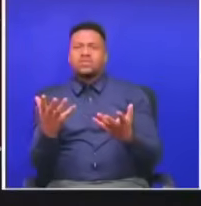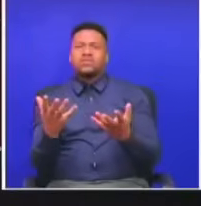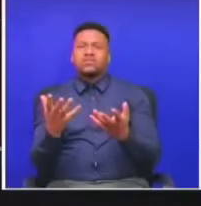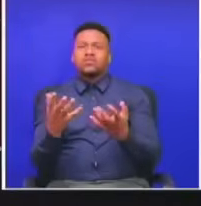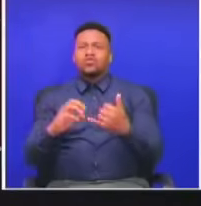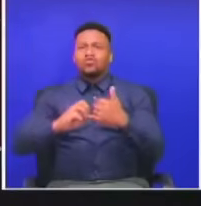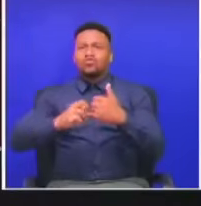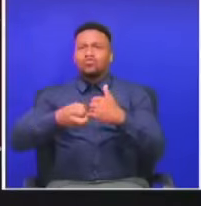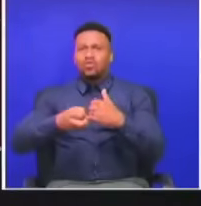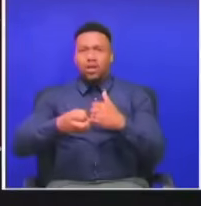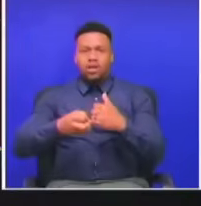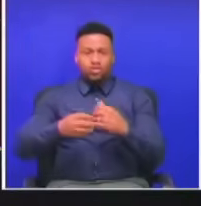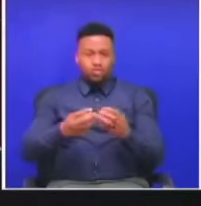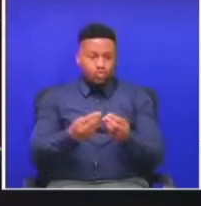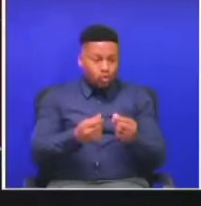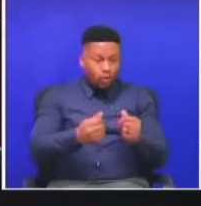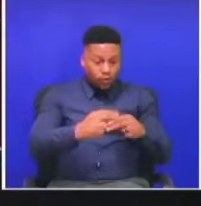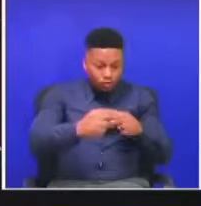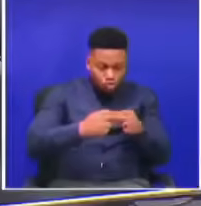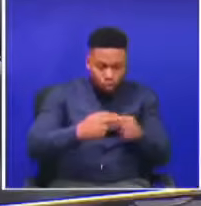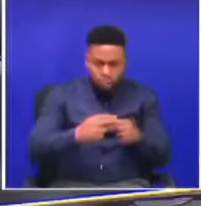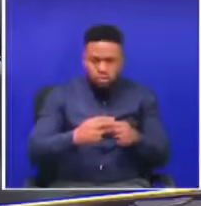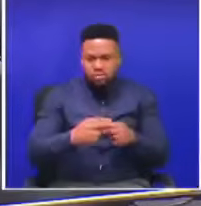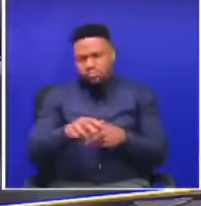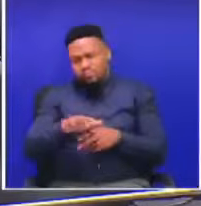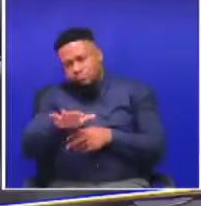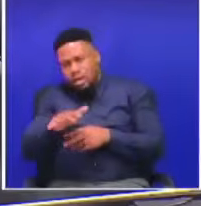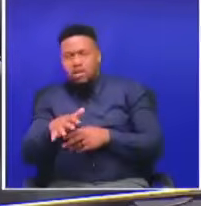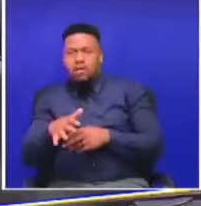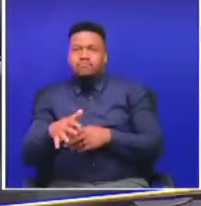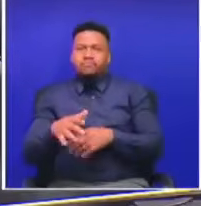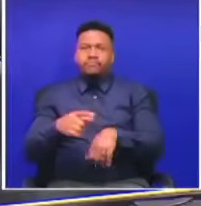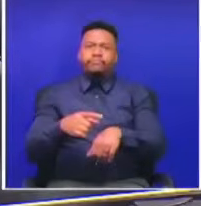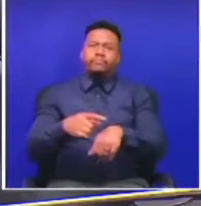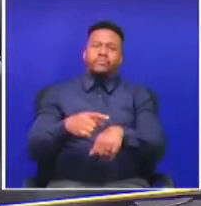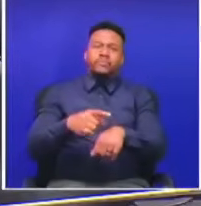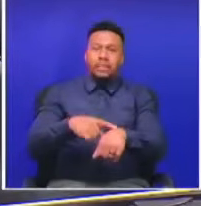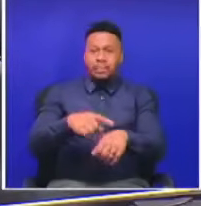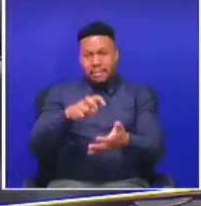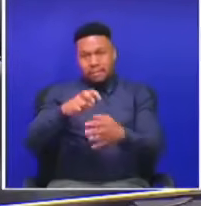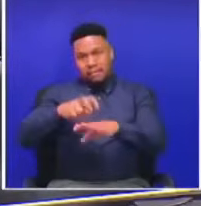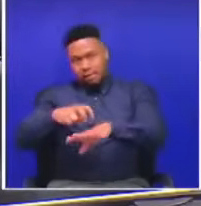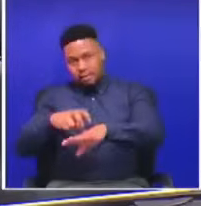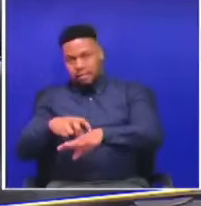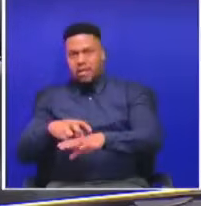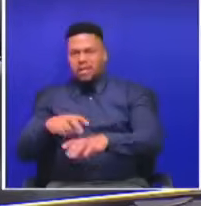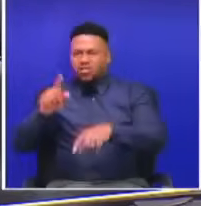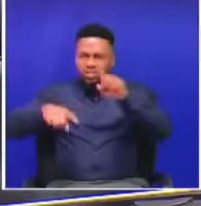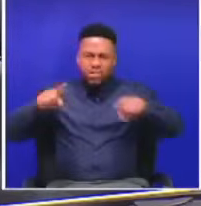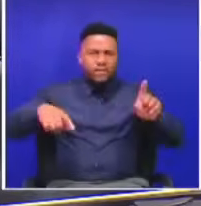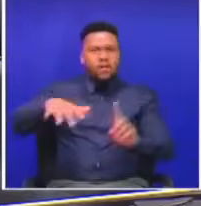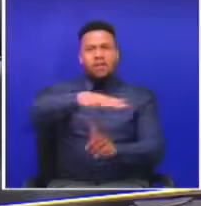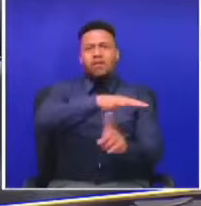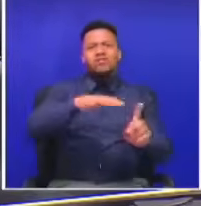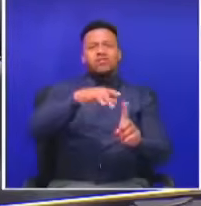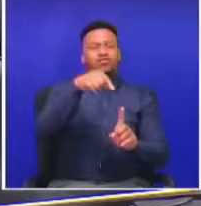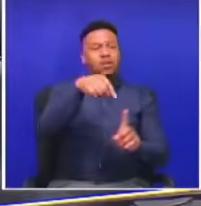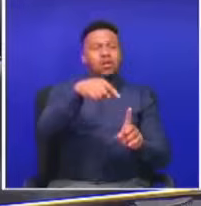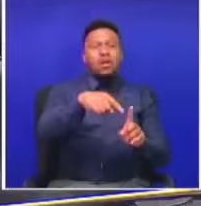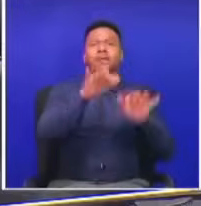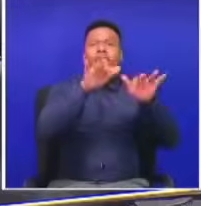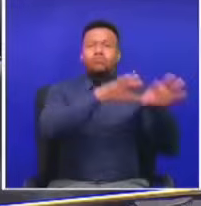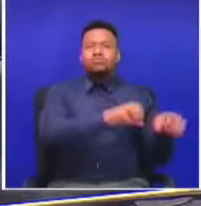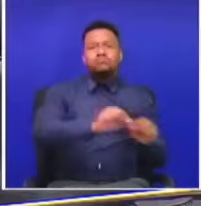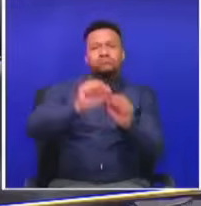to medium-term needs across all industries of those who are exporters. Working with